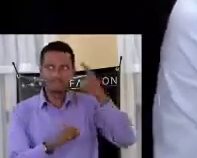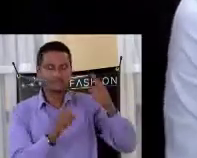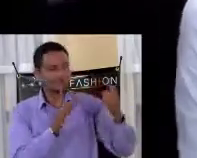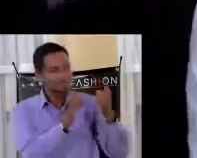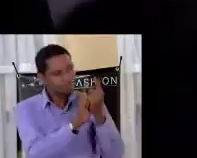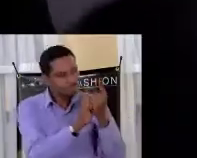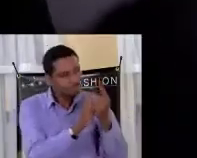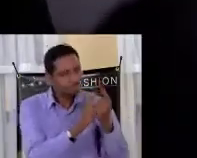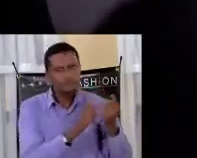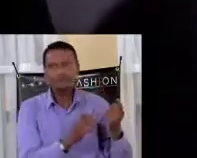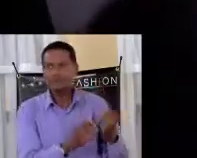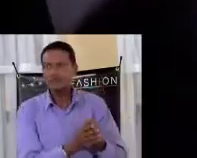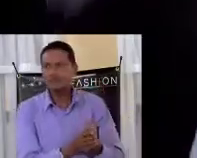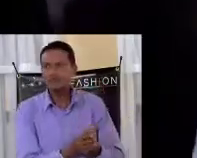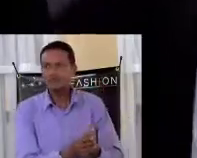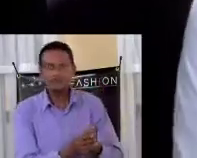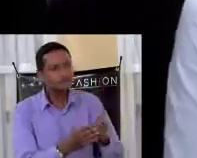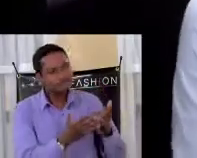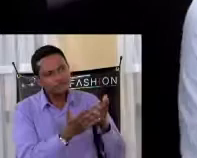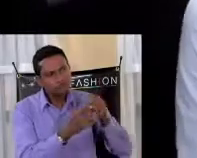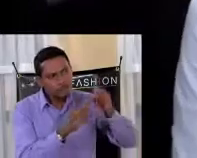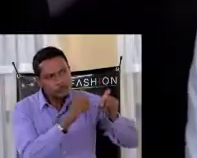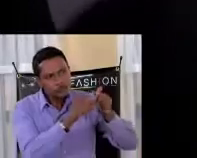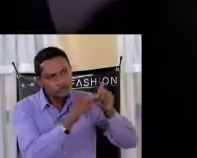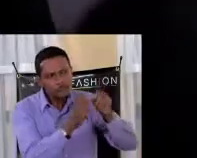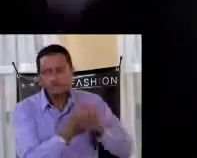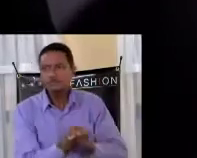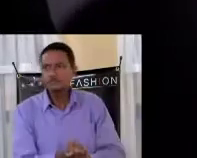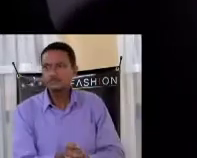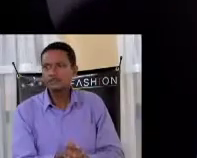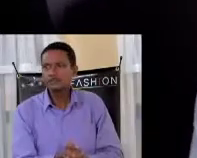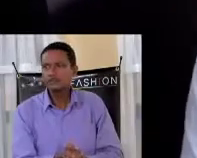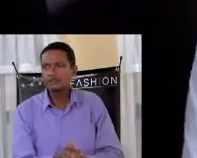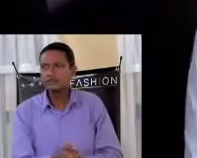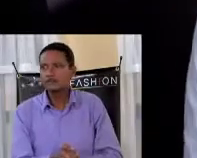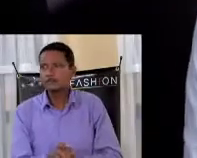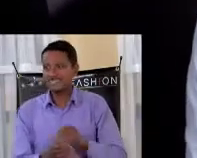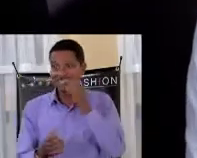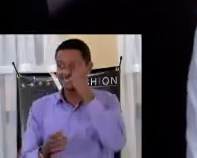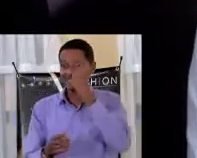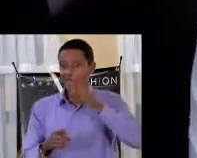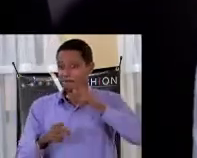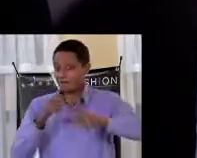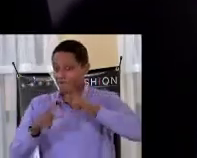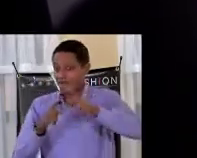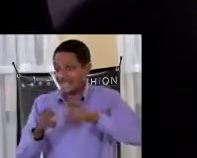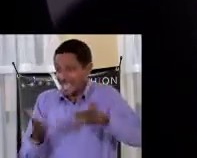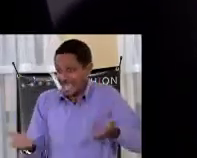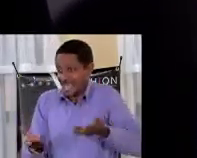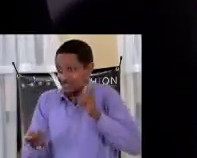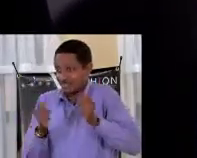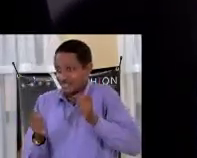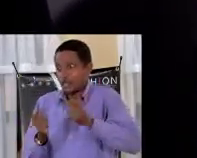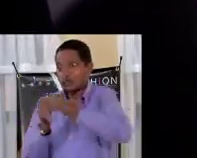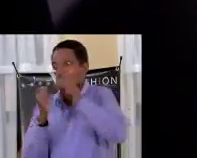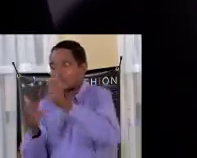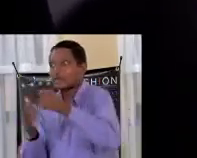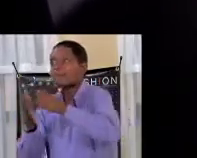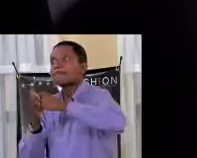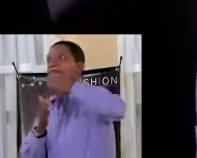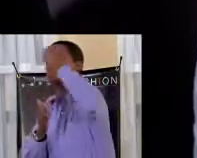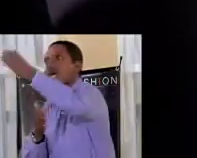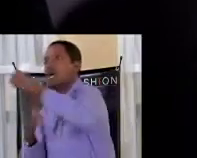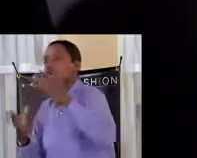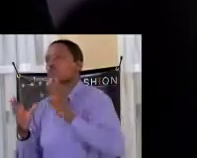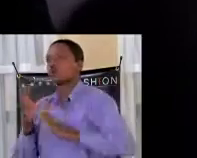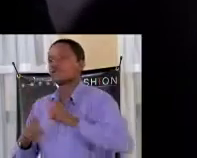with H&M and Forever 21 and whoever, and Trini's fast to buy the international rather than local because they know about the international. They